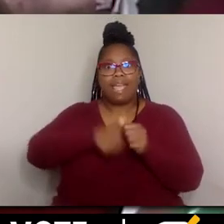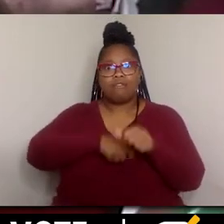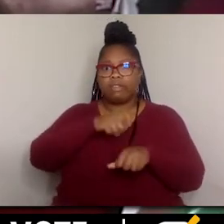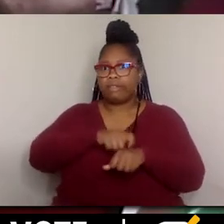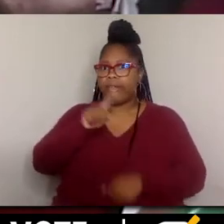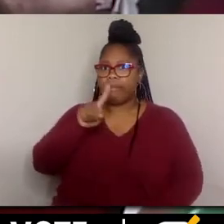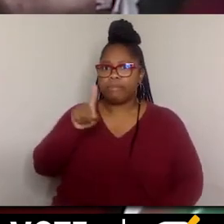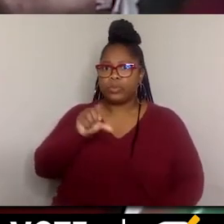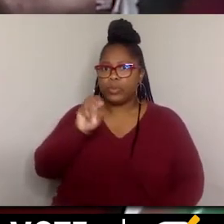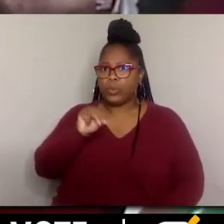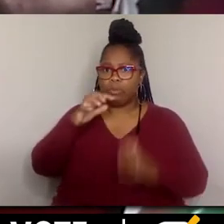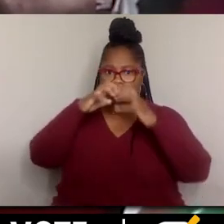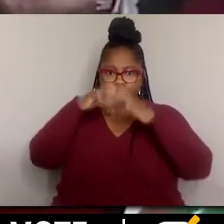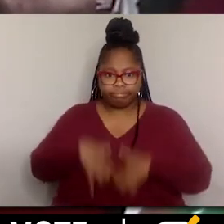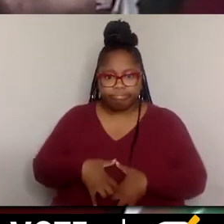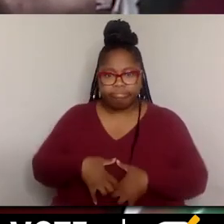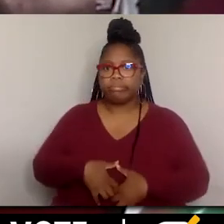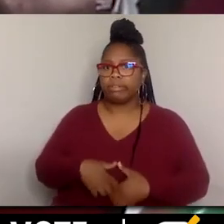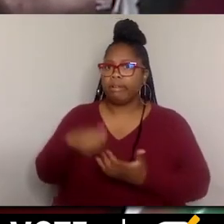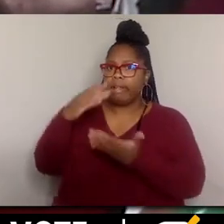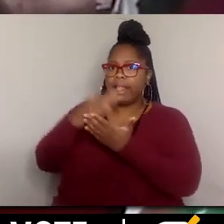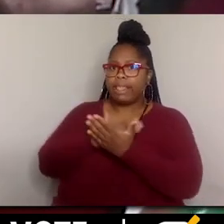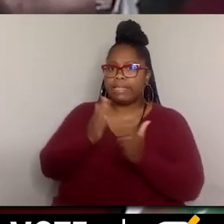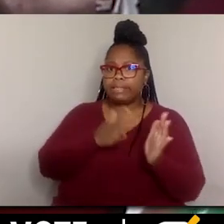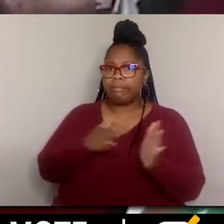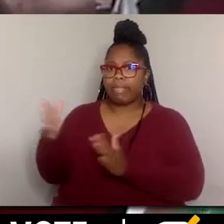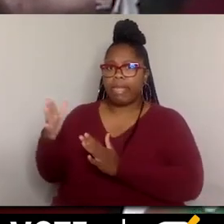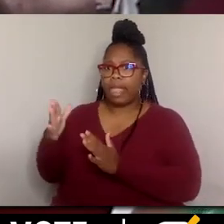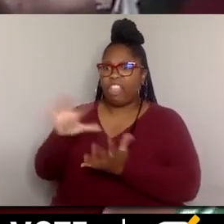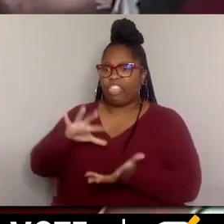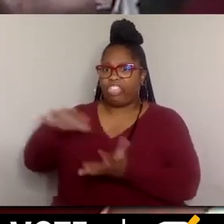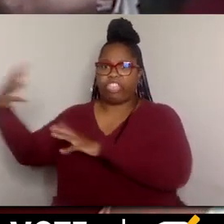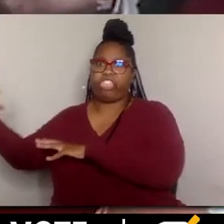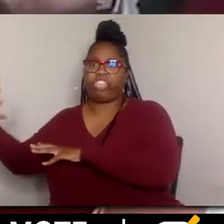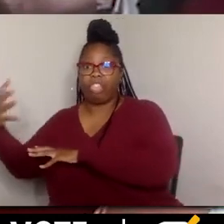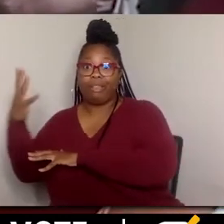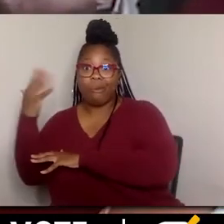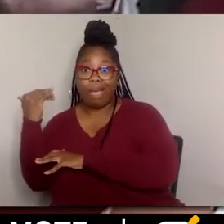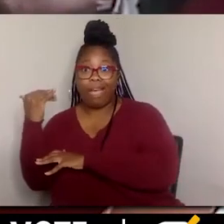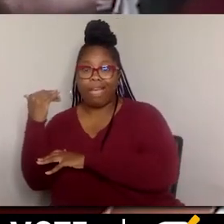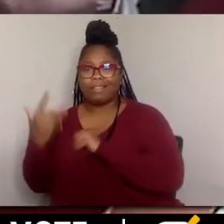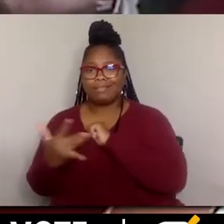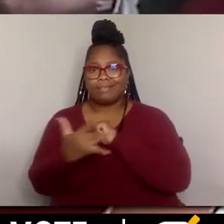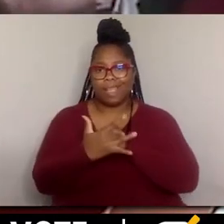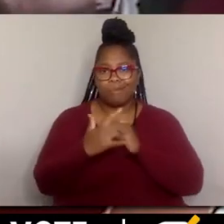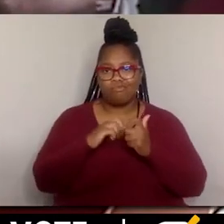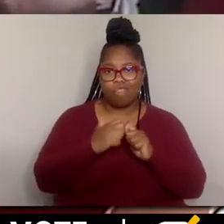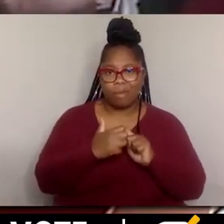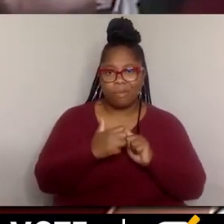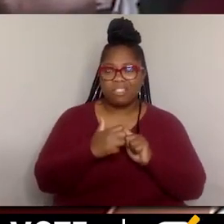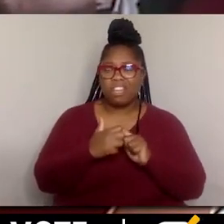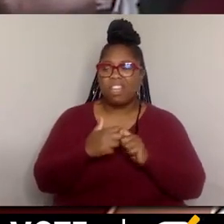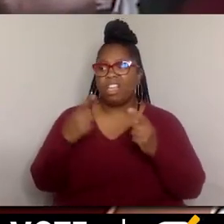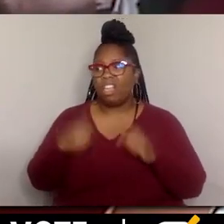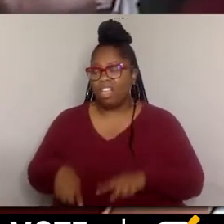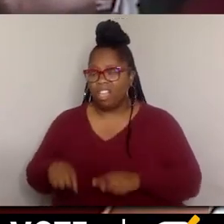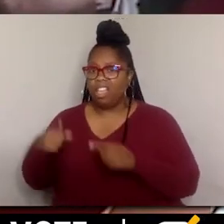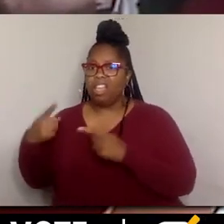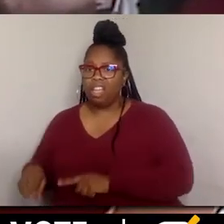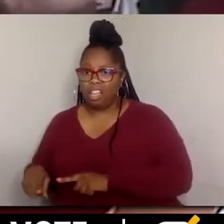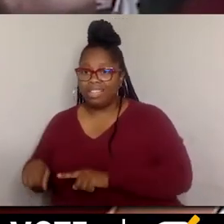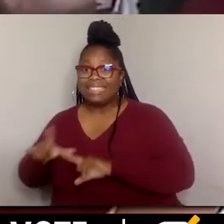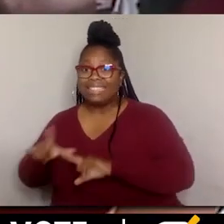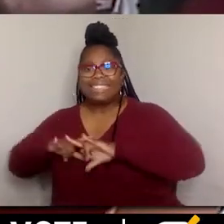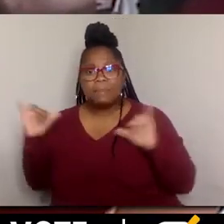for every lesson plan blown up by tech problems, we have to celebrate things that are working and